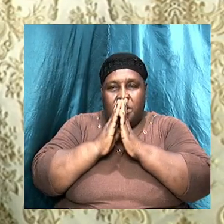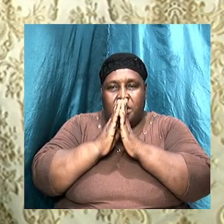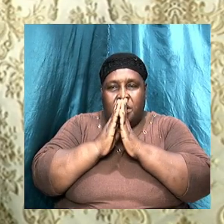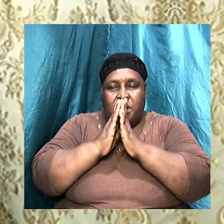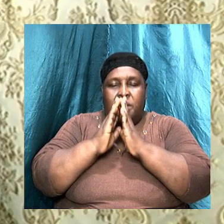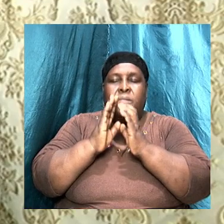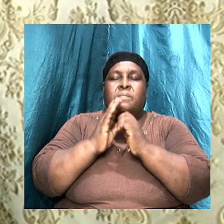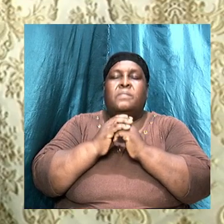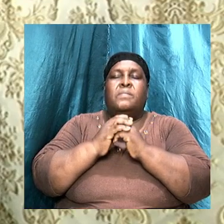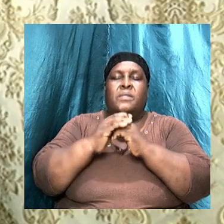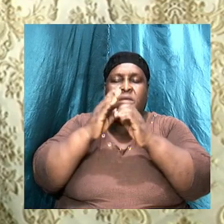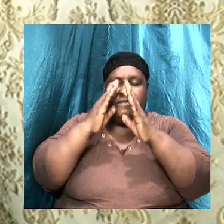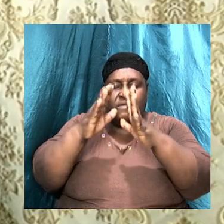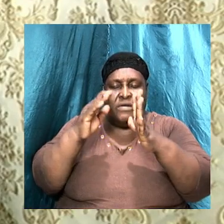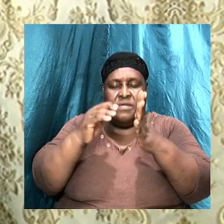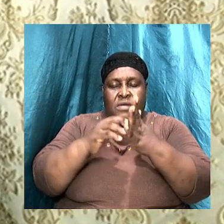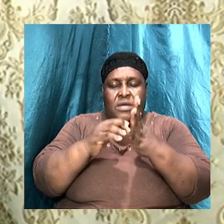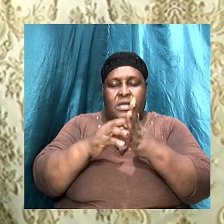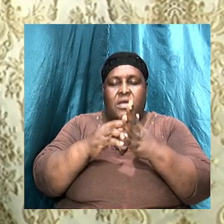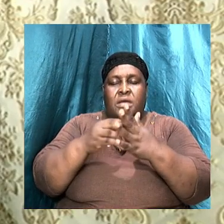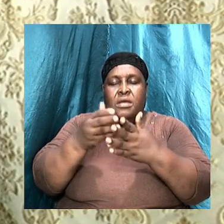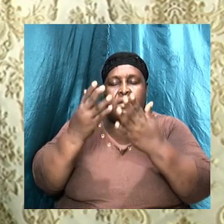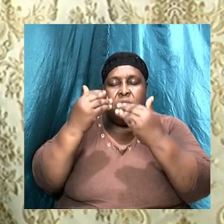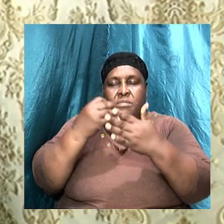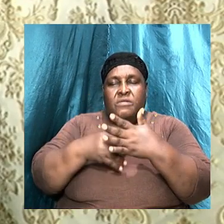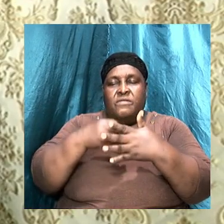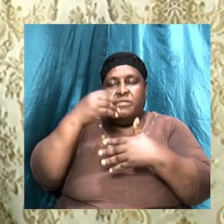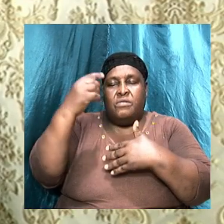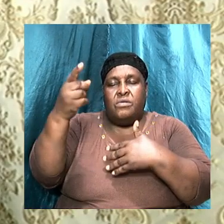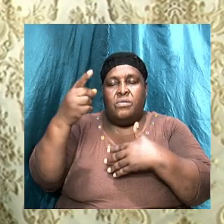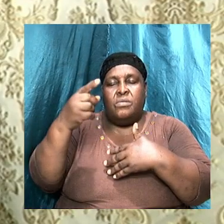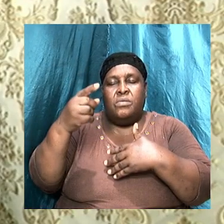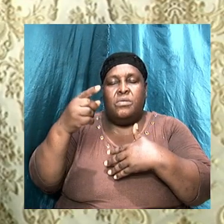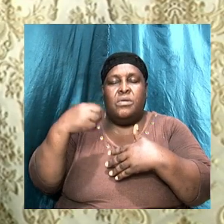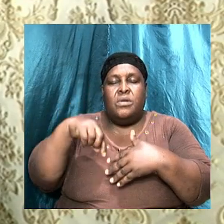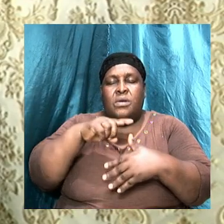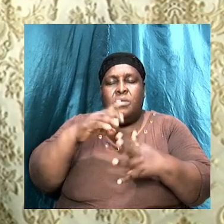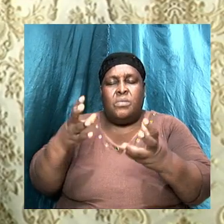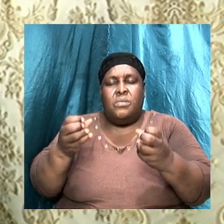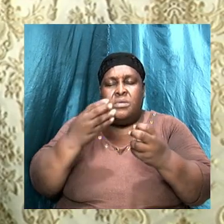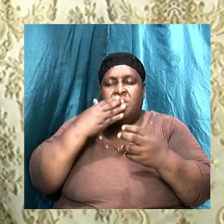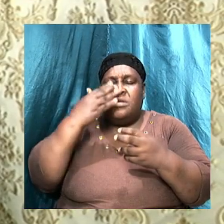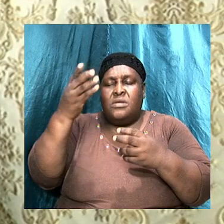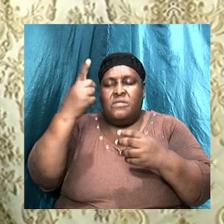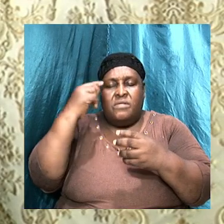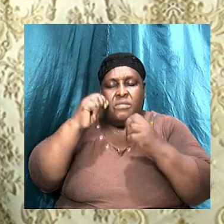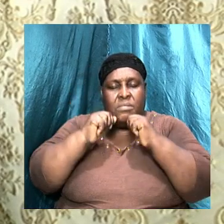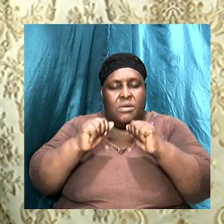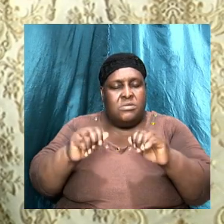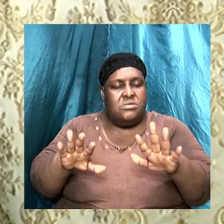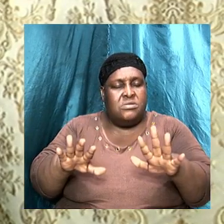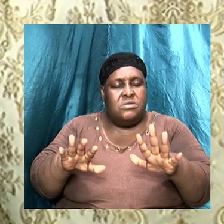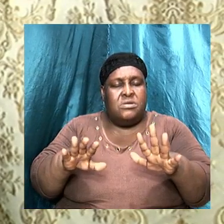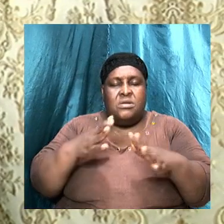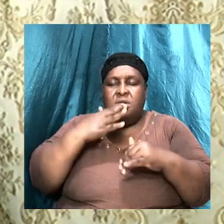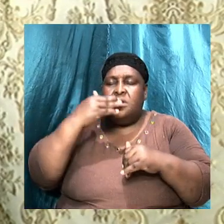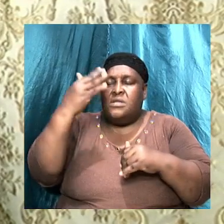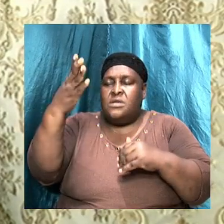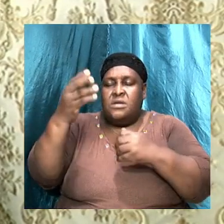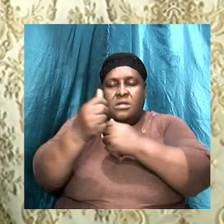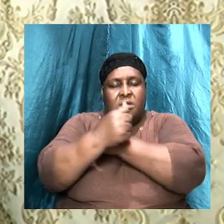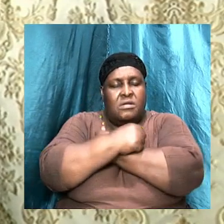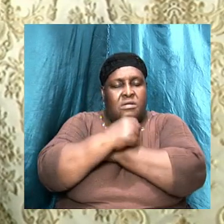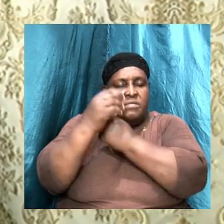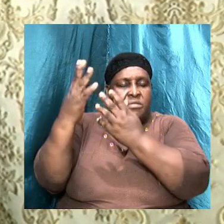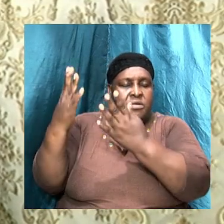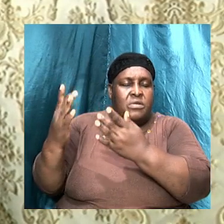breathe a word. Father, again, we come before you. And we want to thank you, God, for your blessings. And thank you for your love